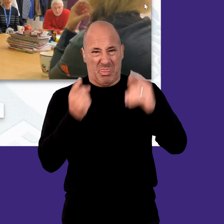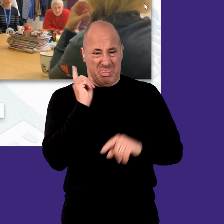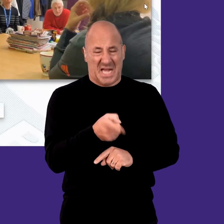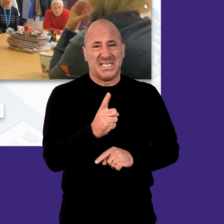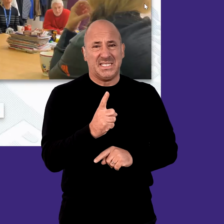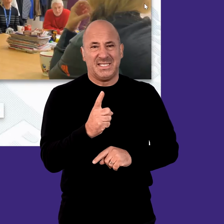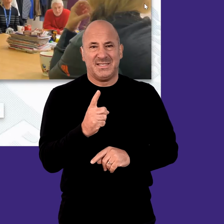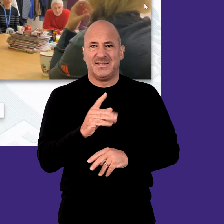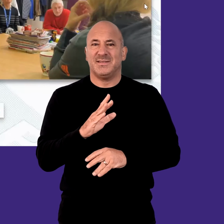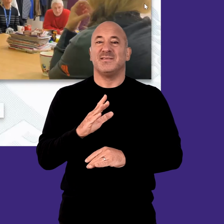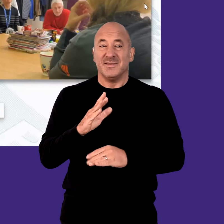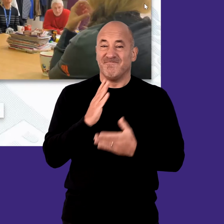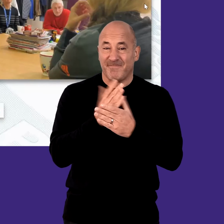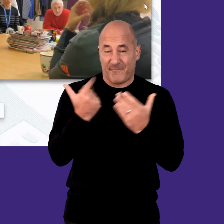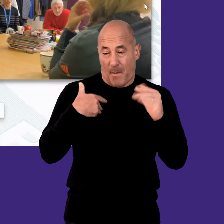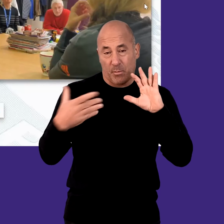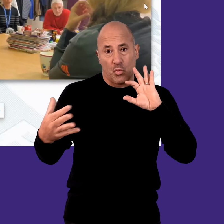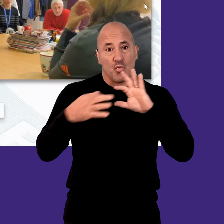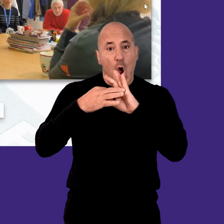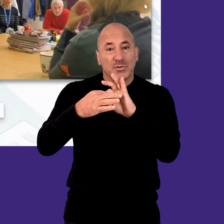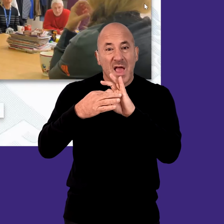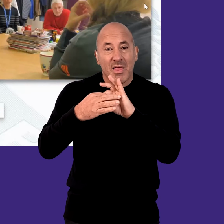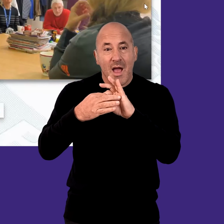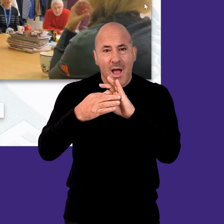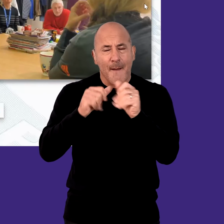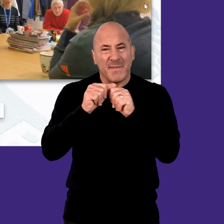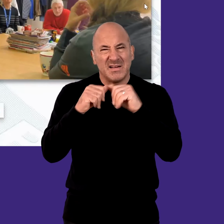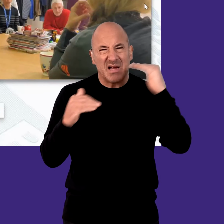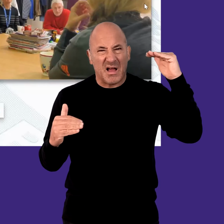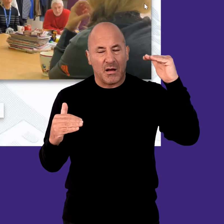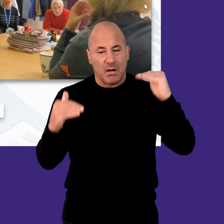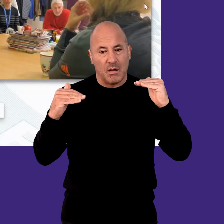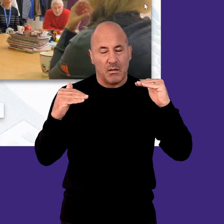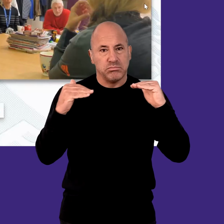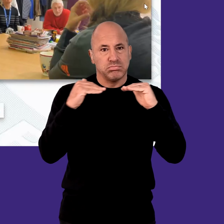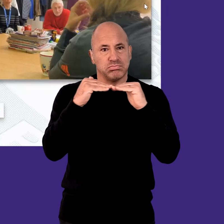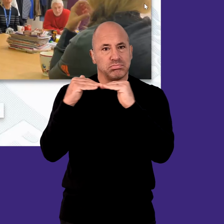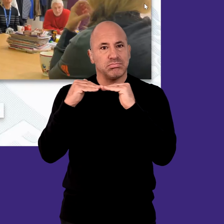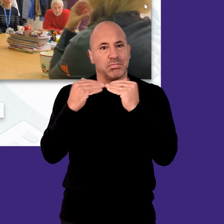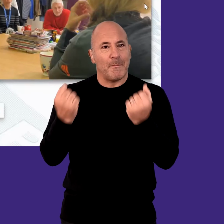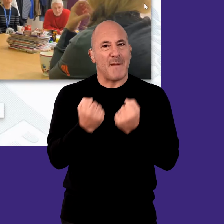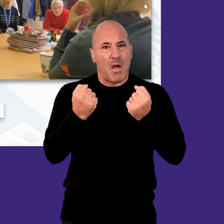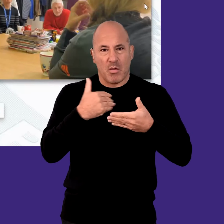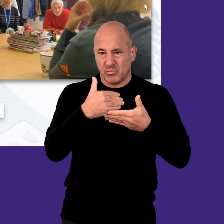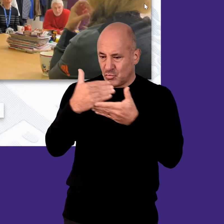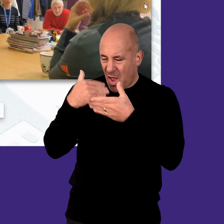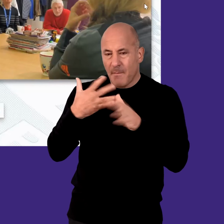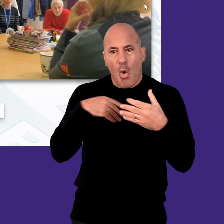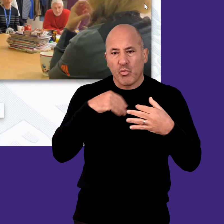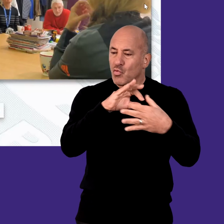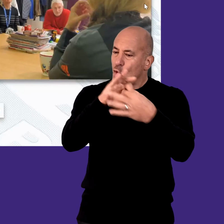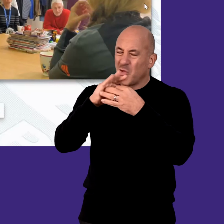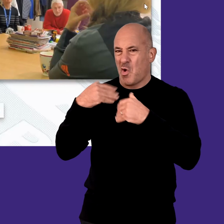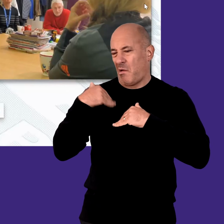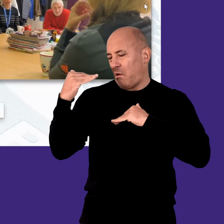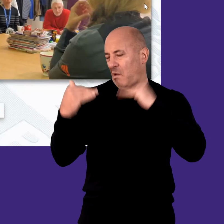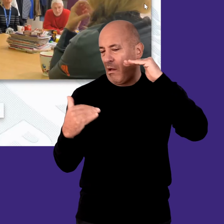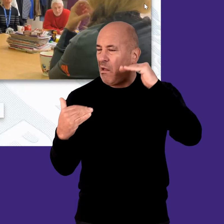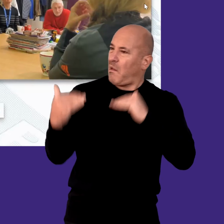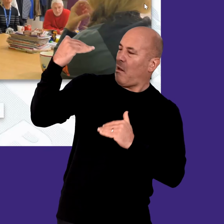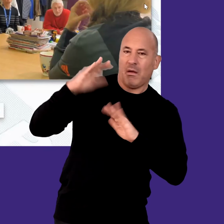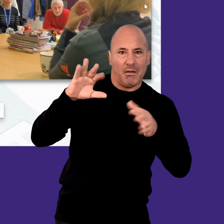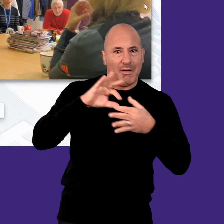the police, and people who don't have any power. And actually through this kind of co-creation, we were able to facilitate more of a power